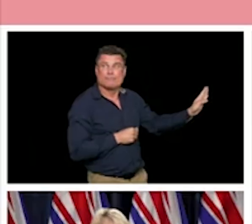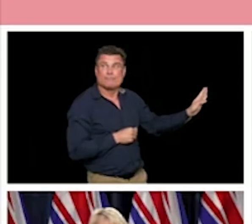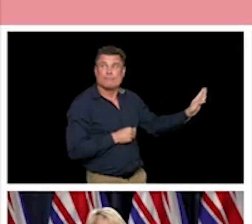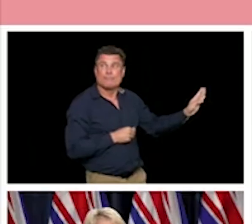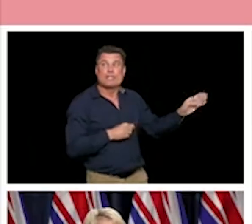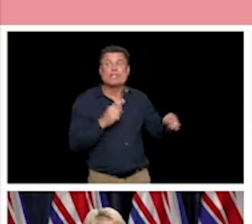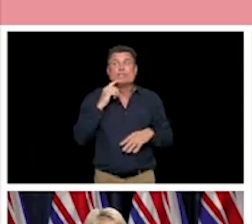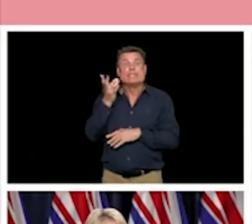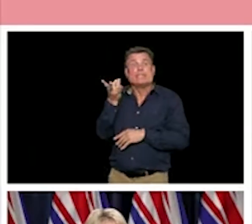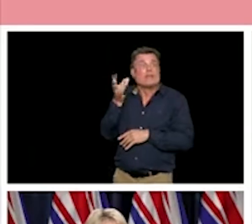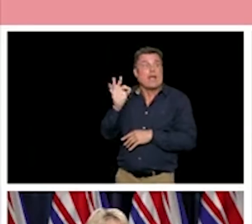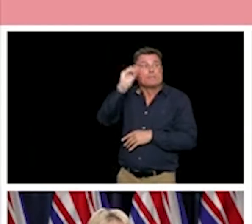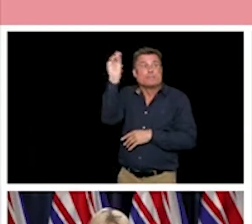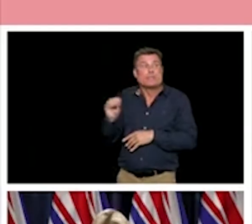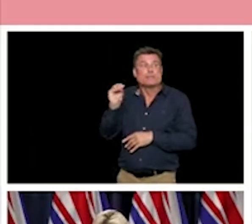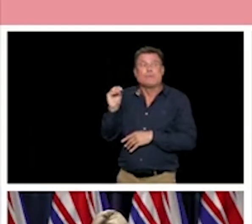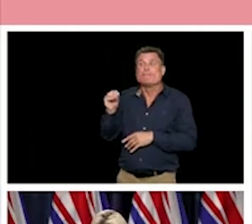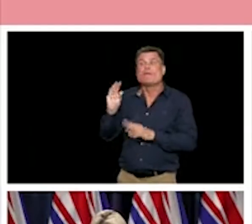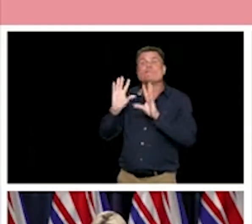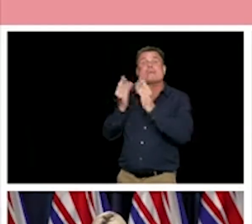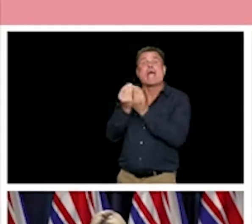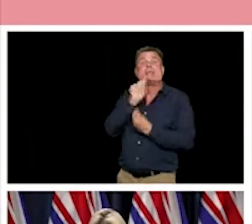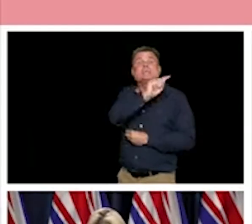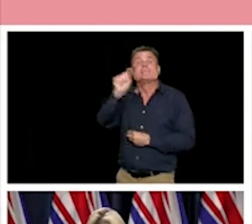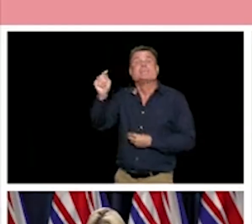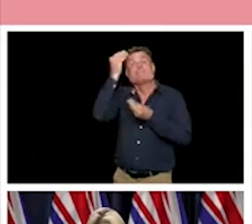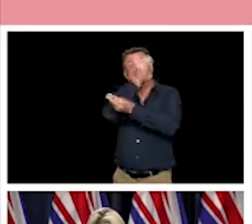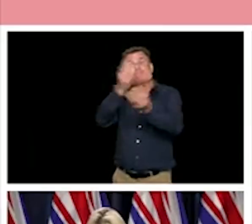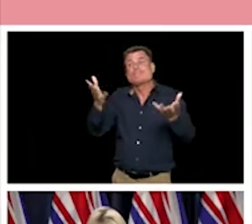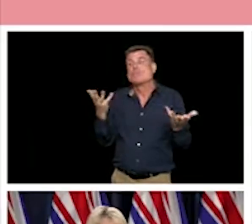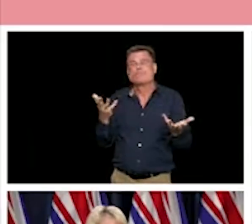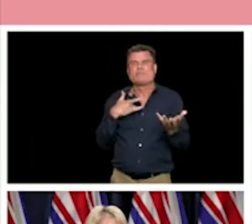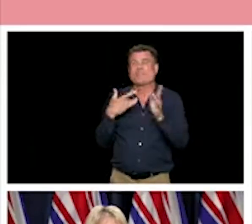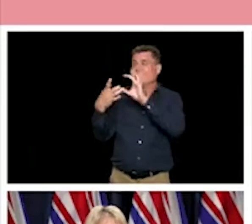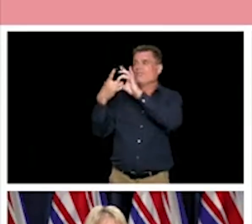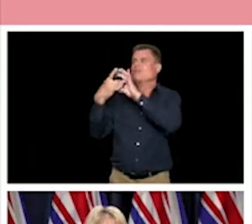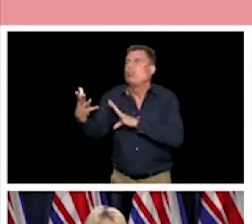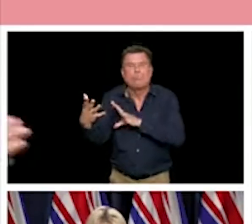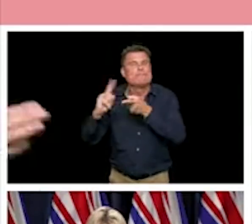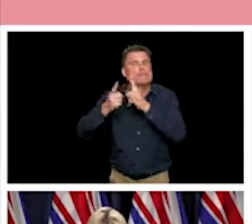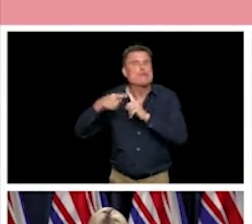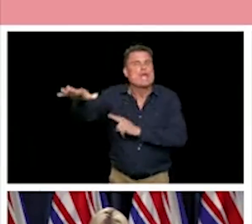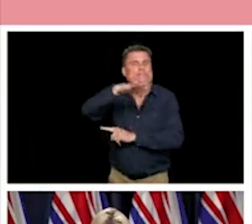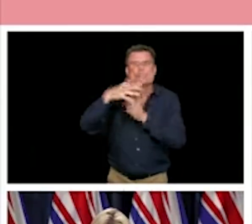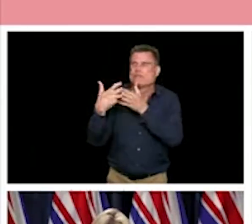reported decreased connections with friends that was concerning, and 59% reported increased child